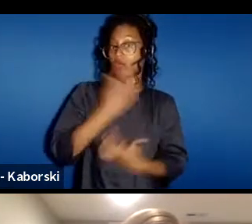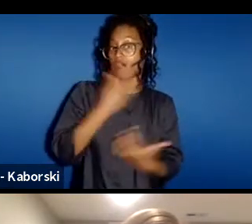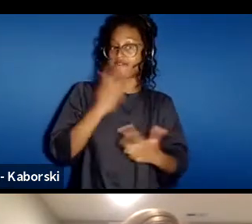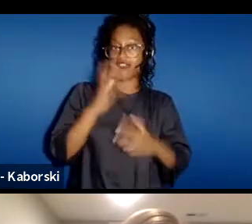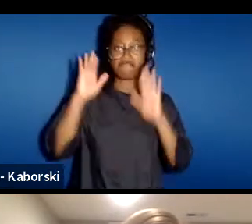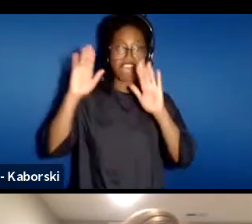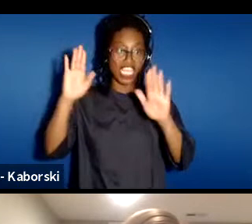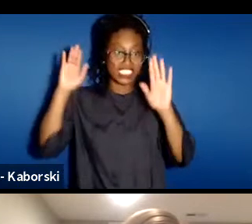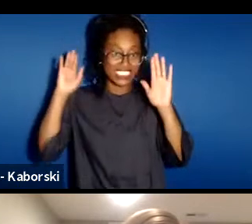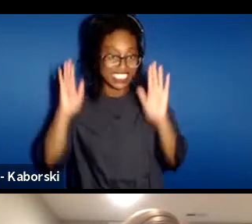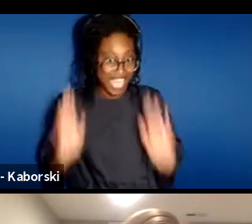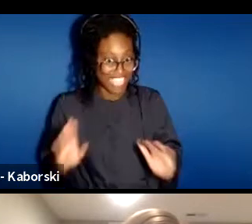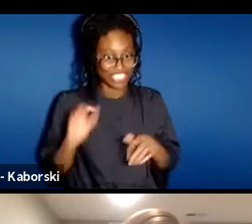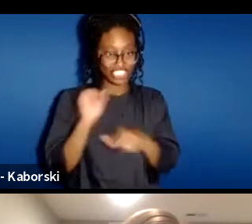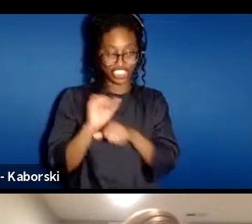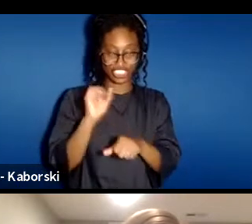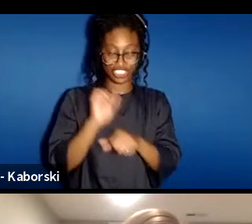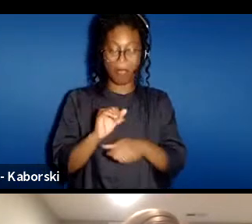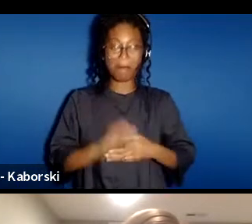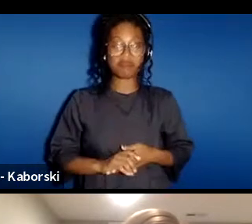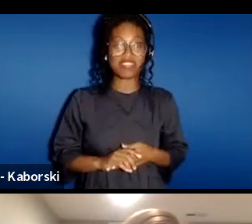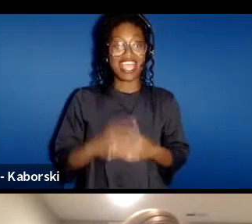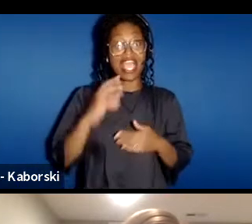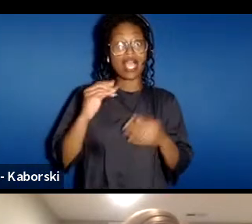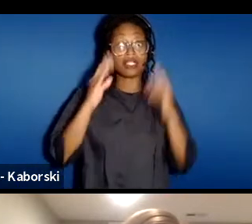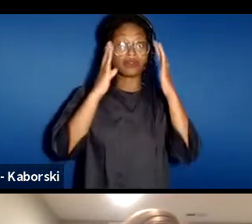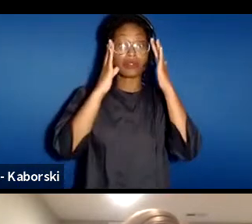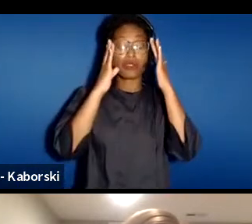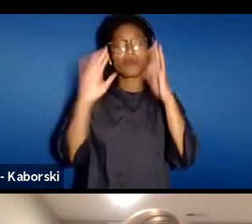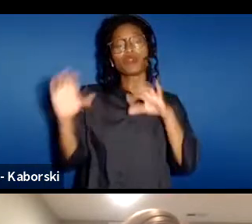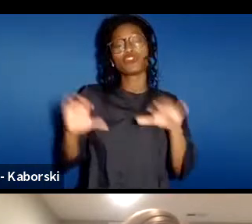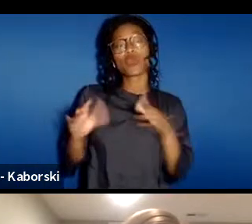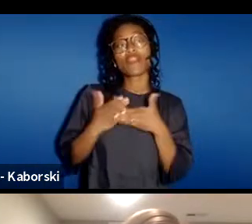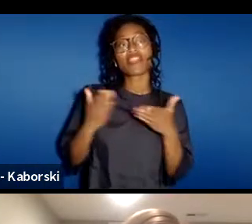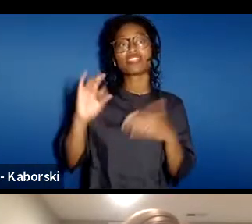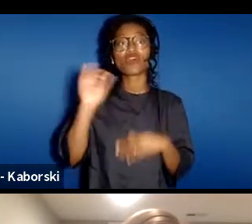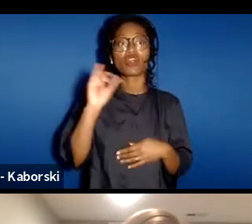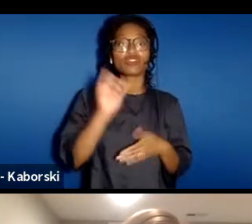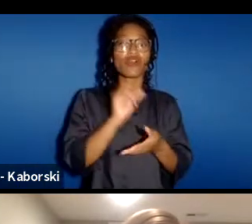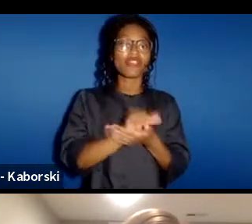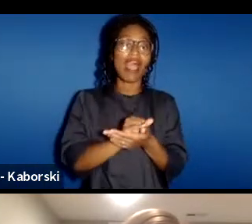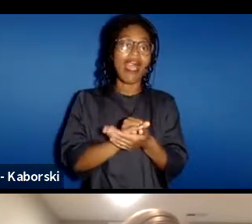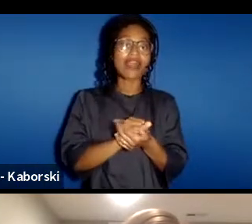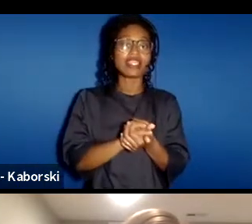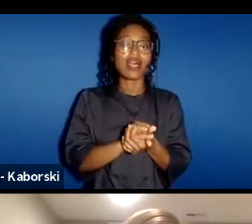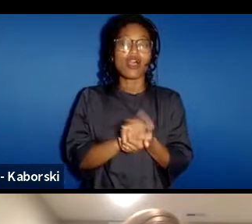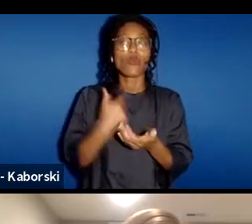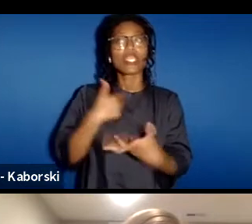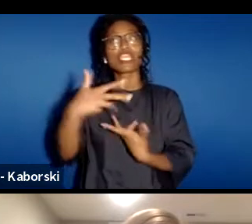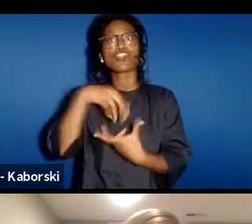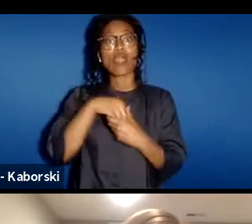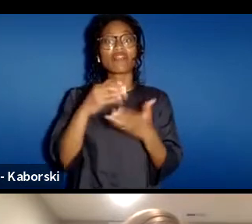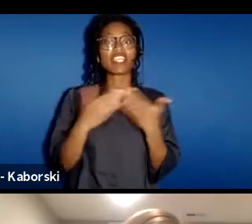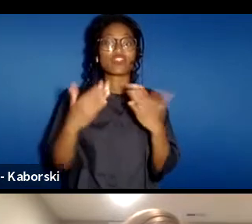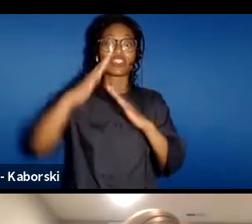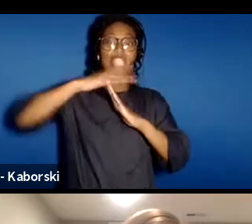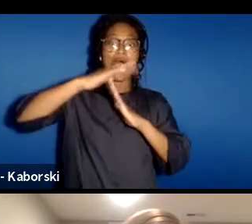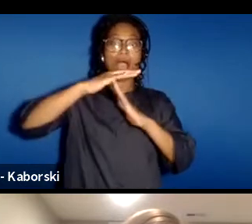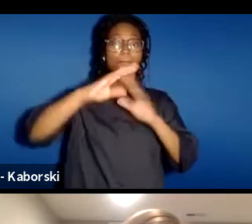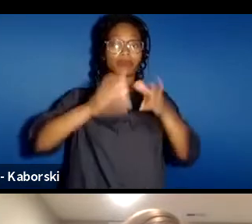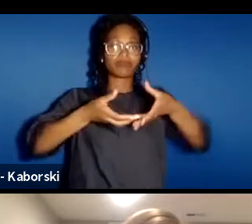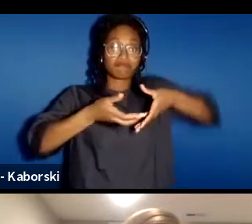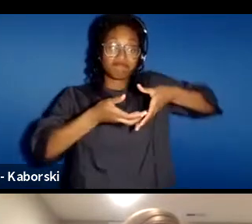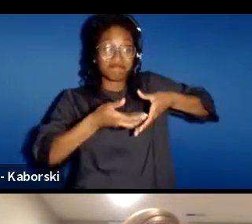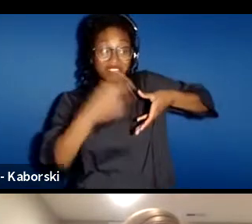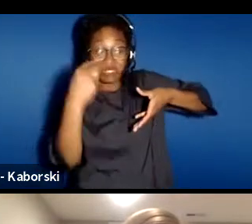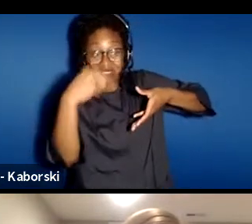really impressed at how they did this. You know, and then we were doing things also that, you know, we included things on the top. So we have, I don't know how well you can